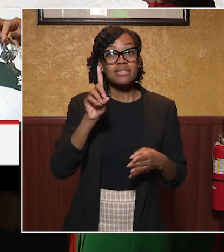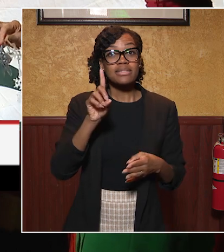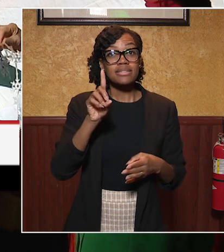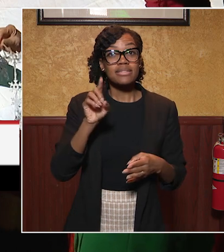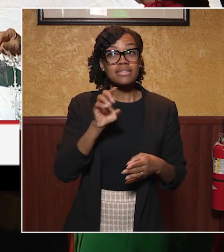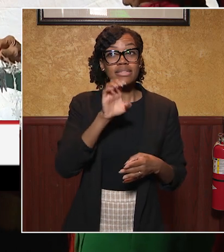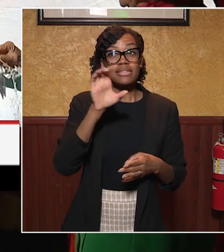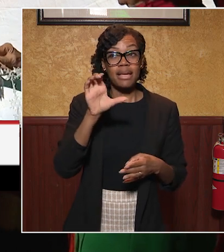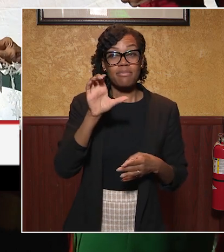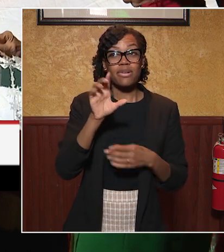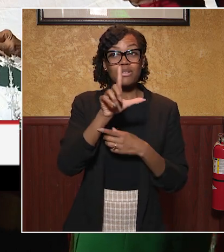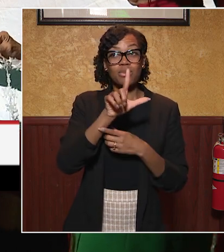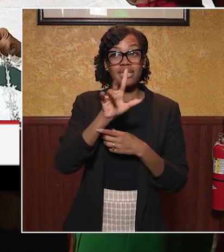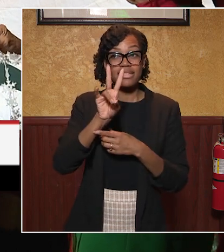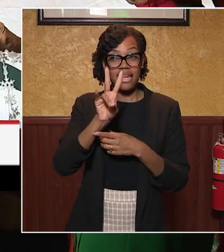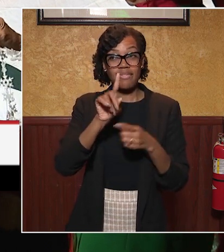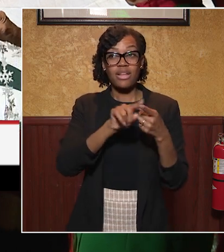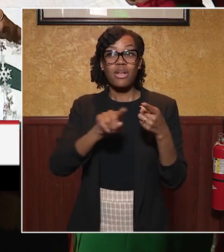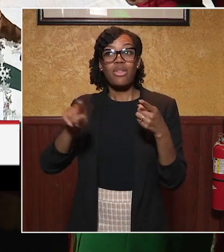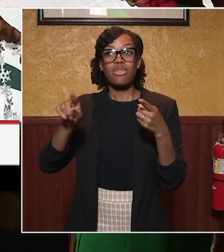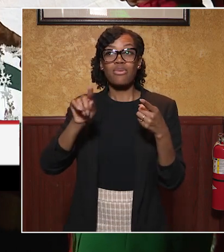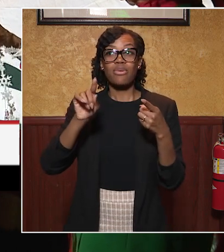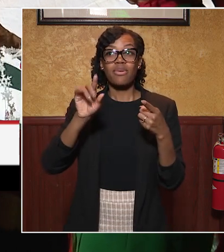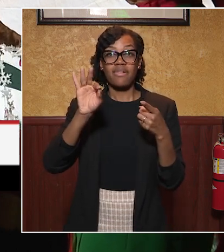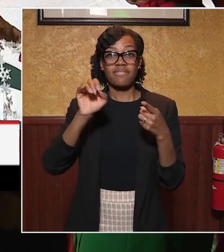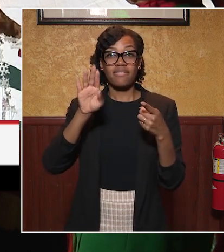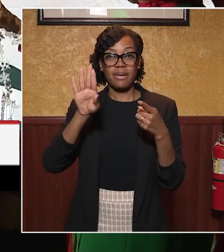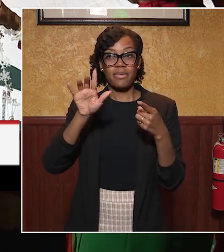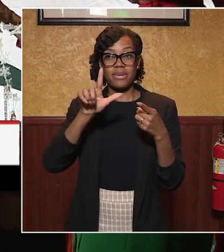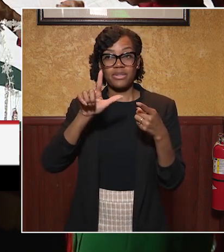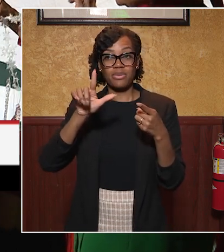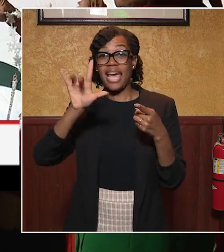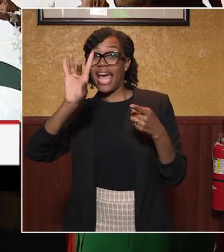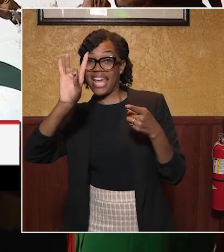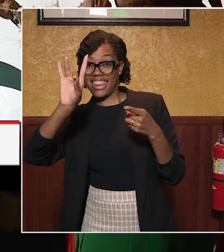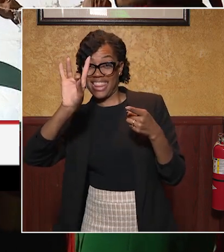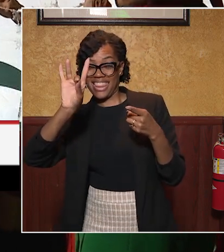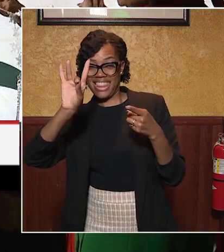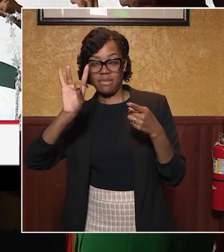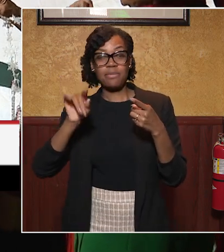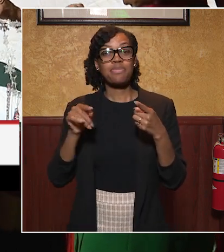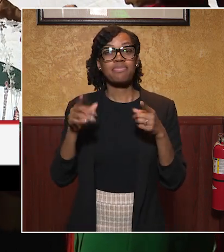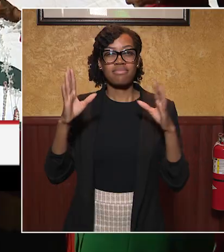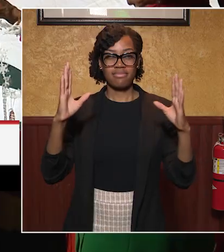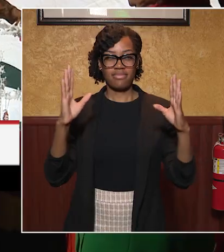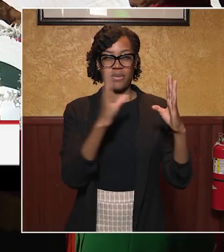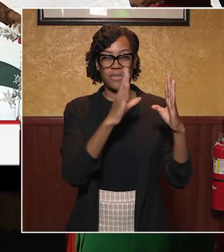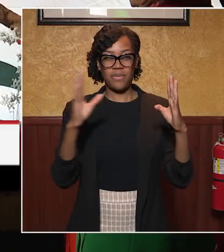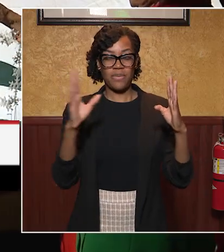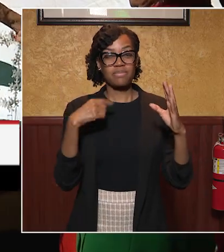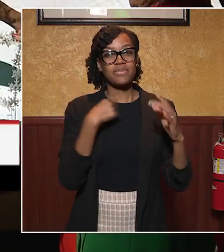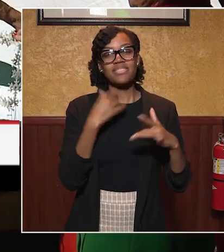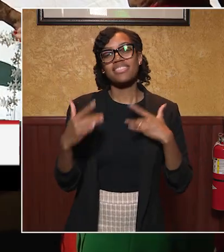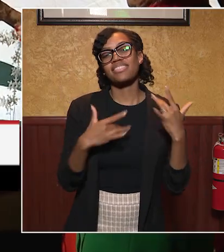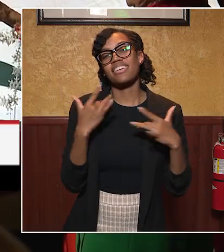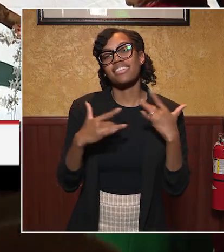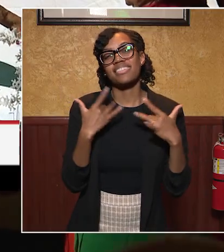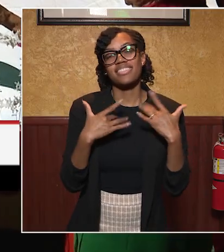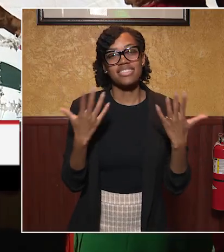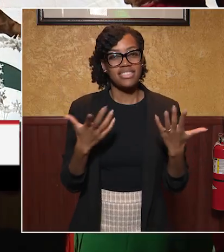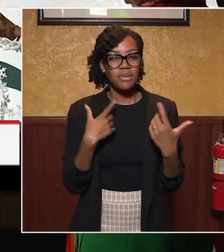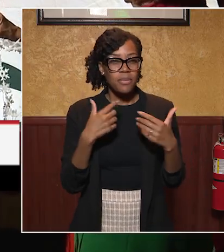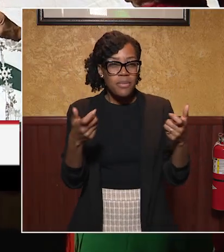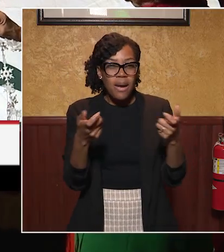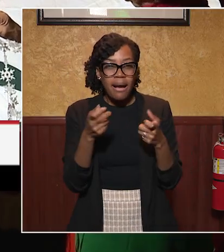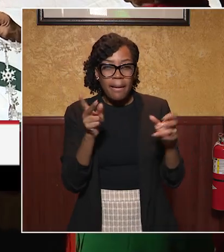February 8th. Okay, that is an opportunity to bring people, to extend that holiday season all through January, all through February. We're so excited to be able to do